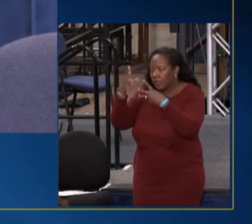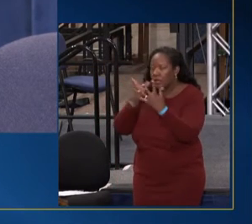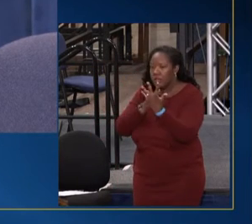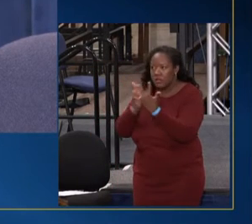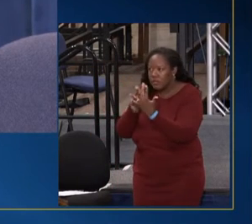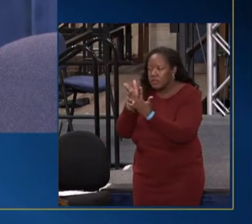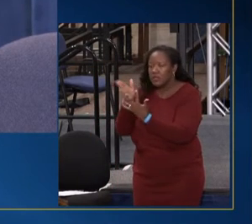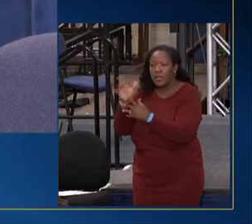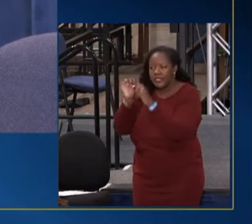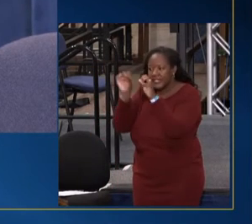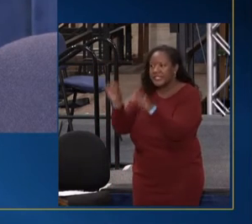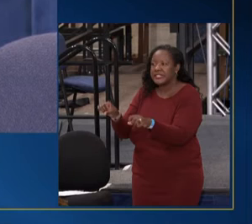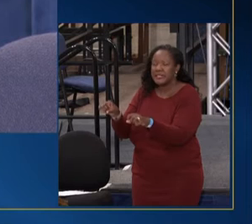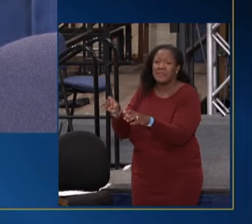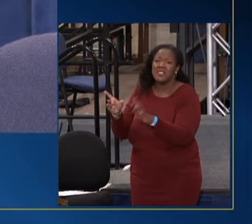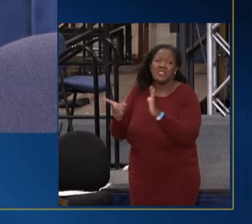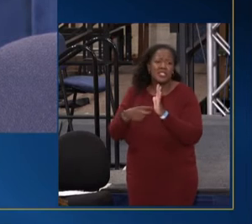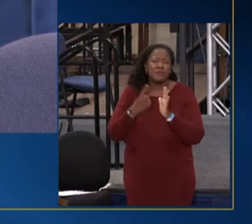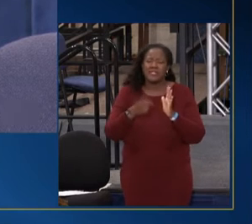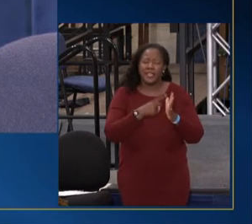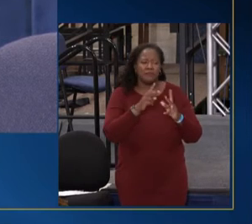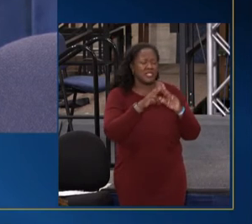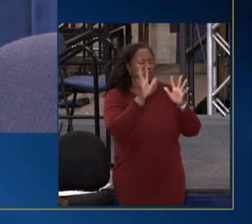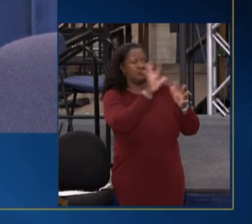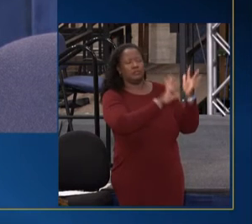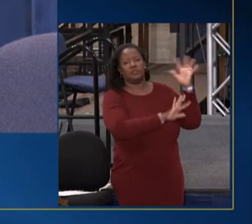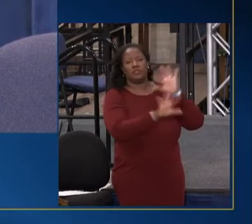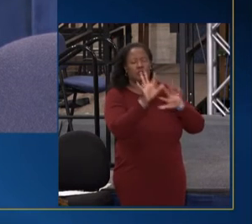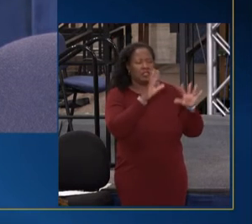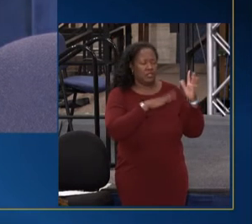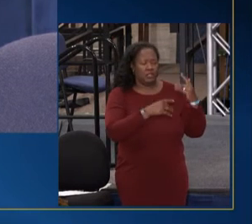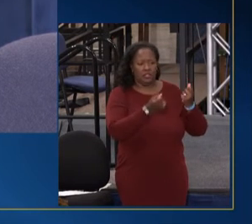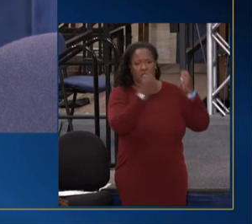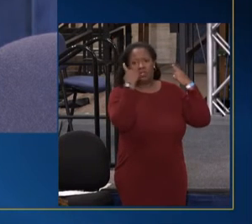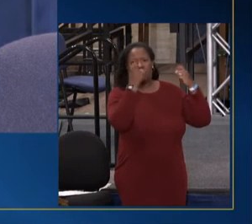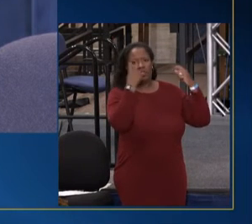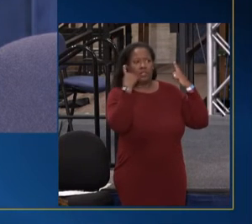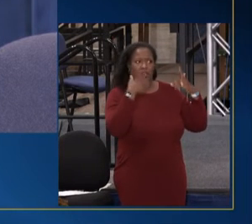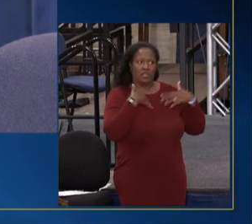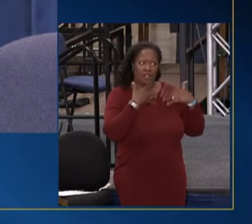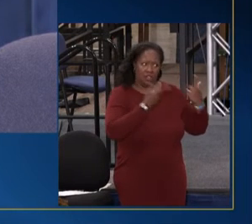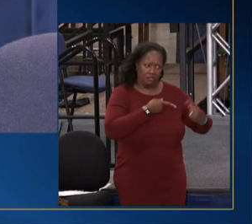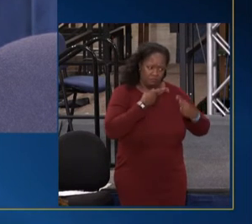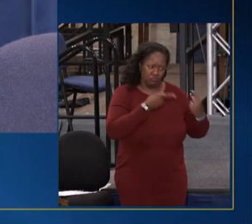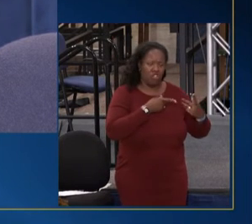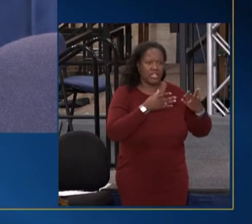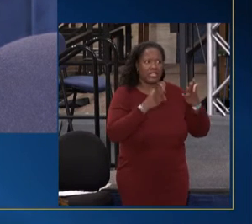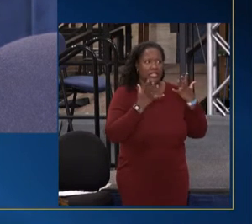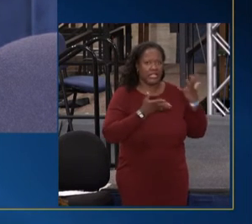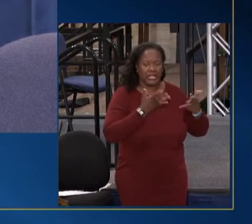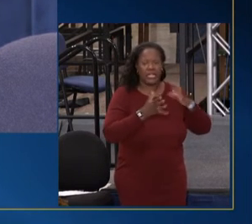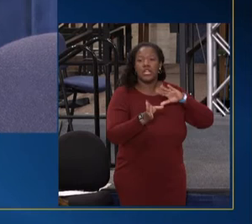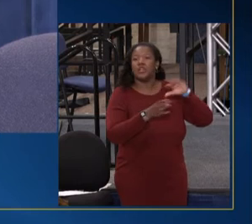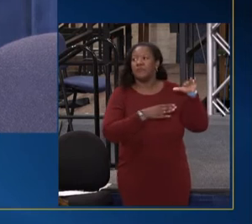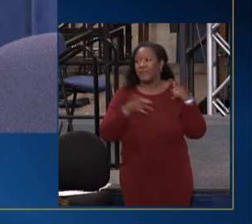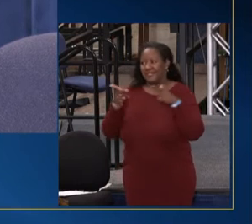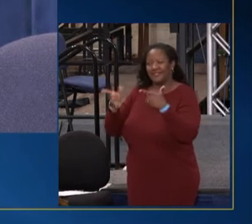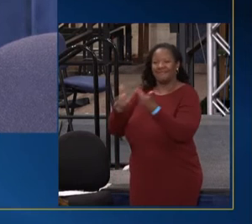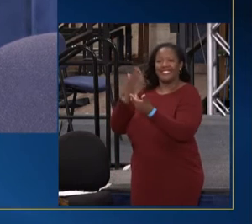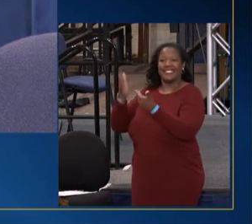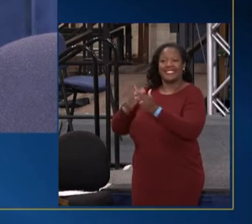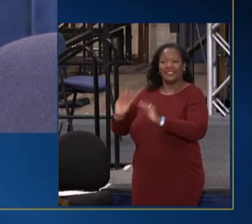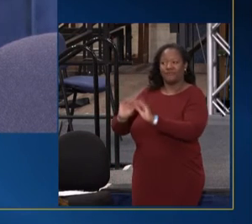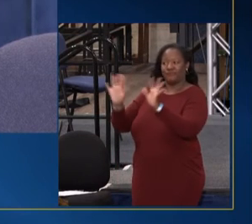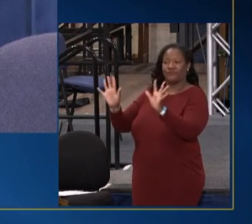the system, which can also obviously be very confusing when you may be struggling with a behavioral health condition. From the